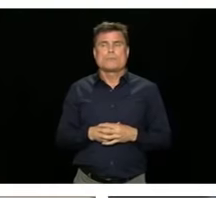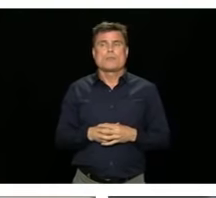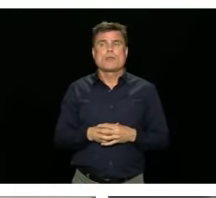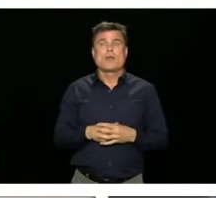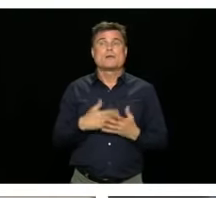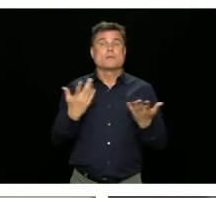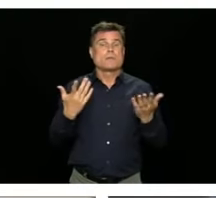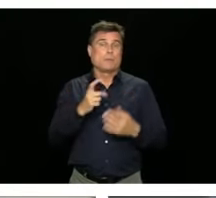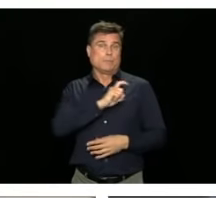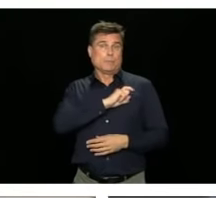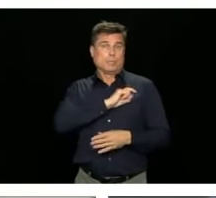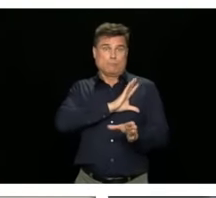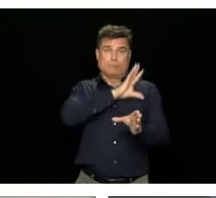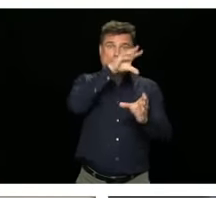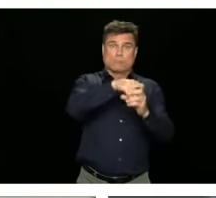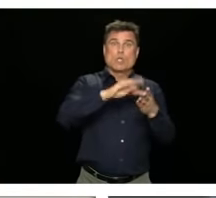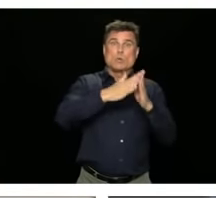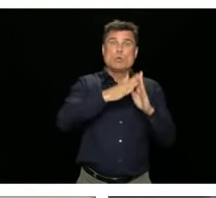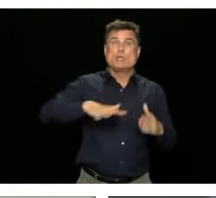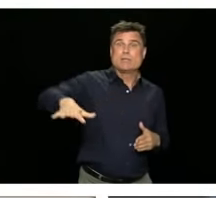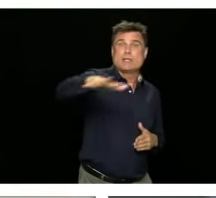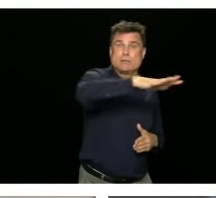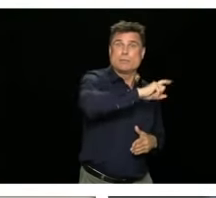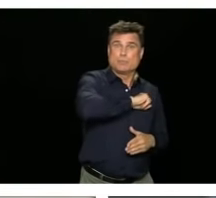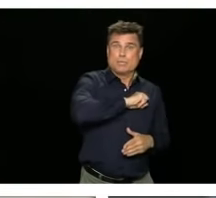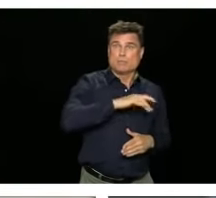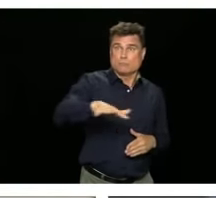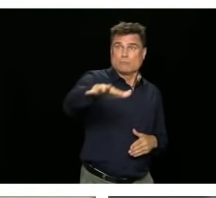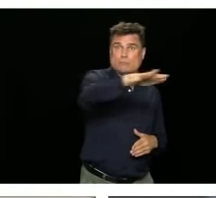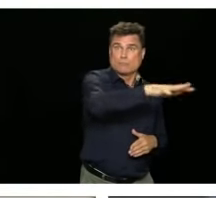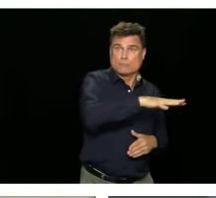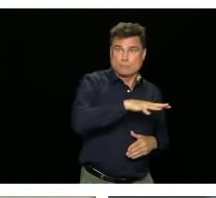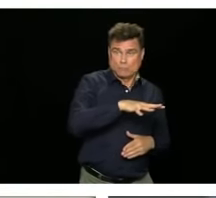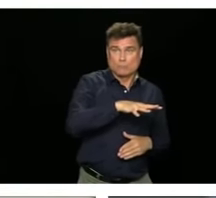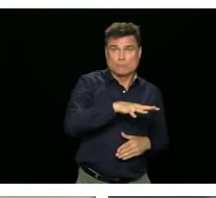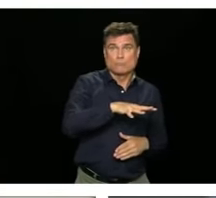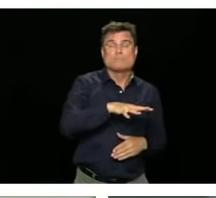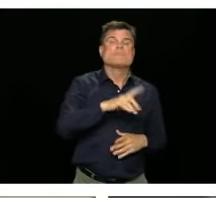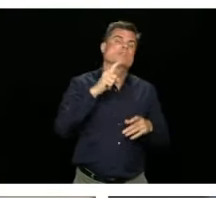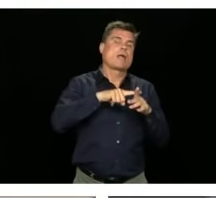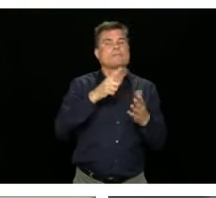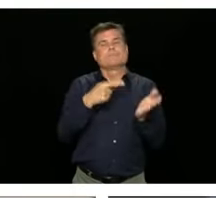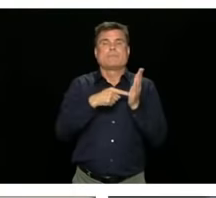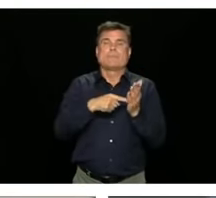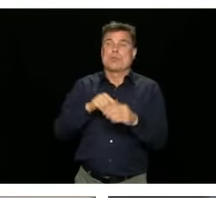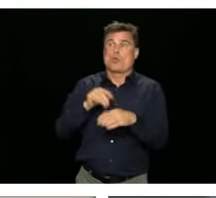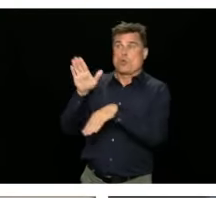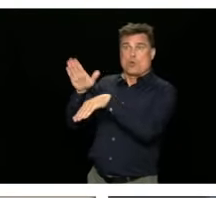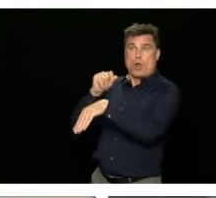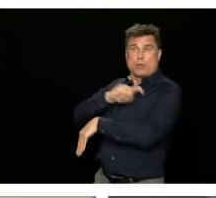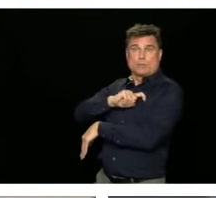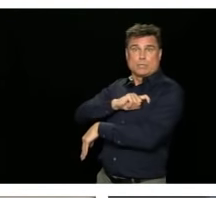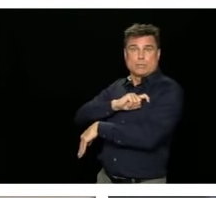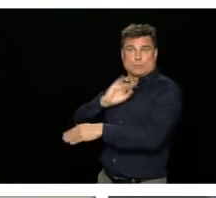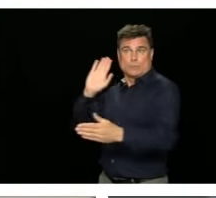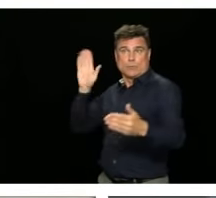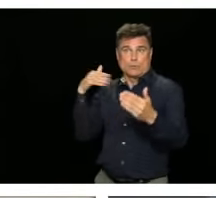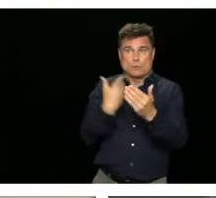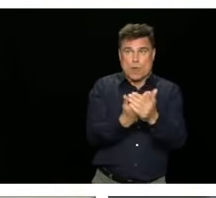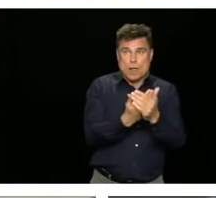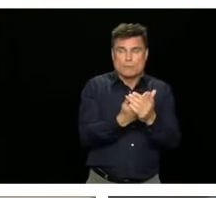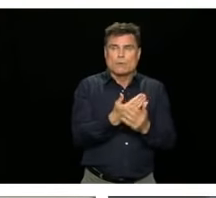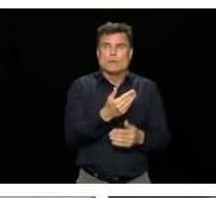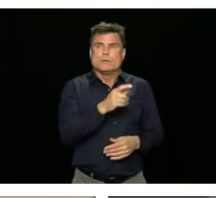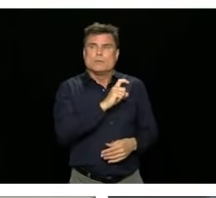like the homeless or mentally ill, many of which are part of a minority group? Is it even appropriate for a police officer with